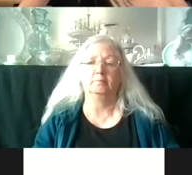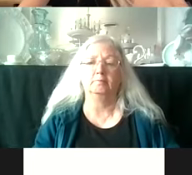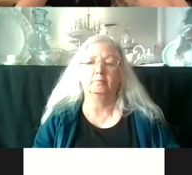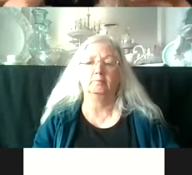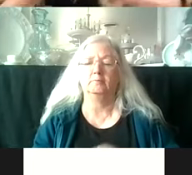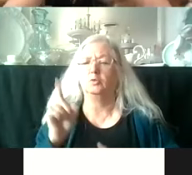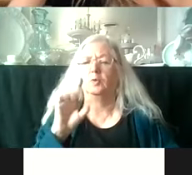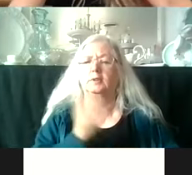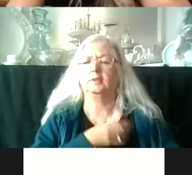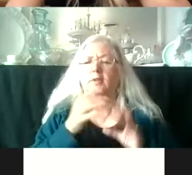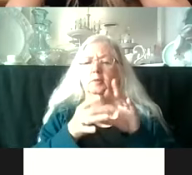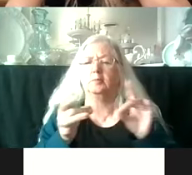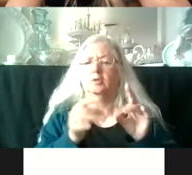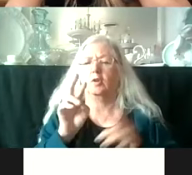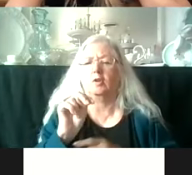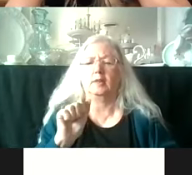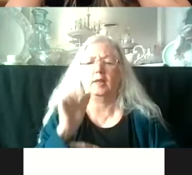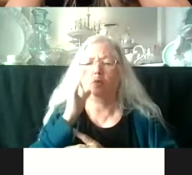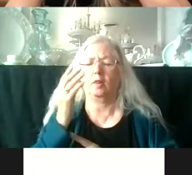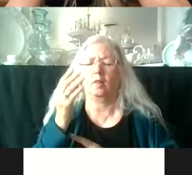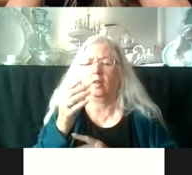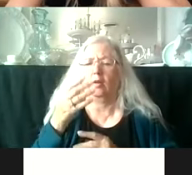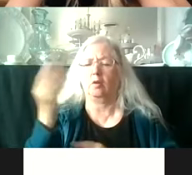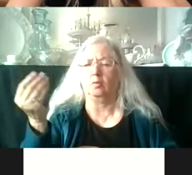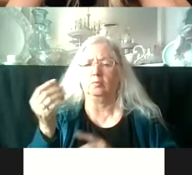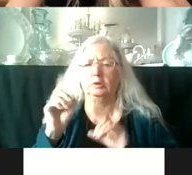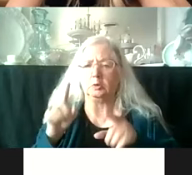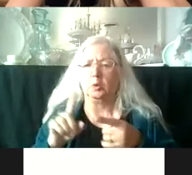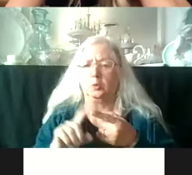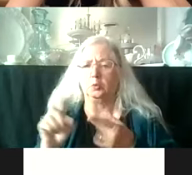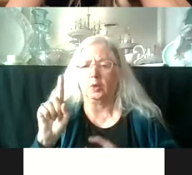Where is our messenger RNA going to go?